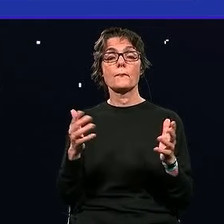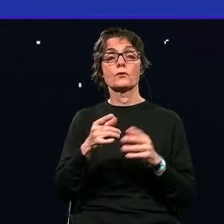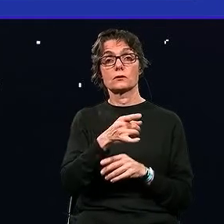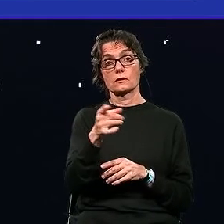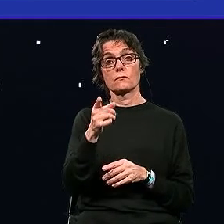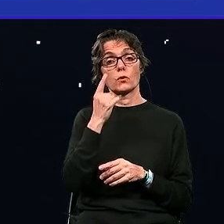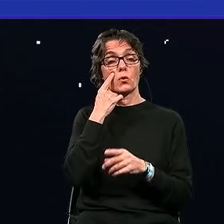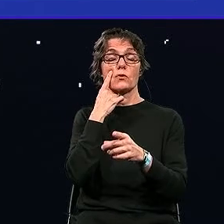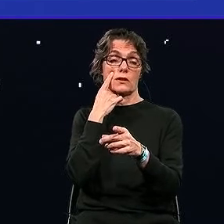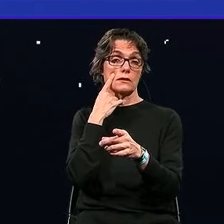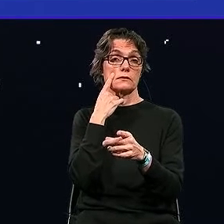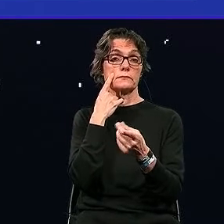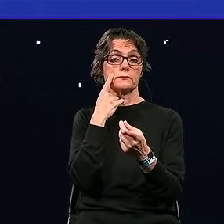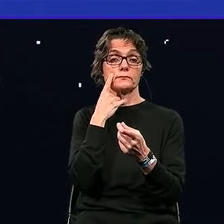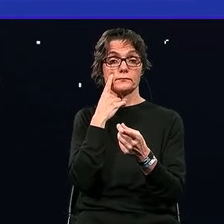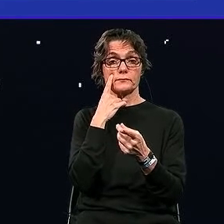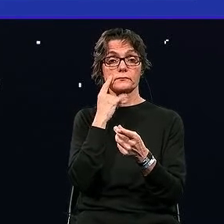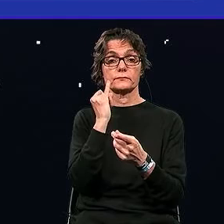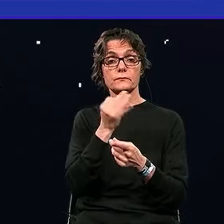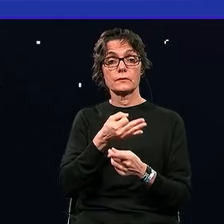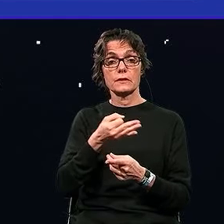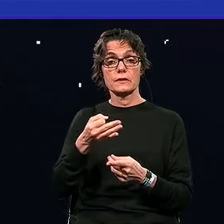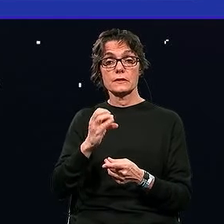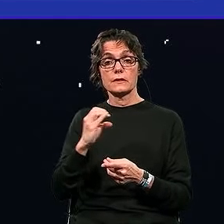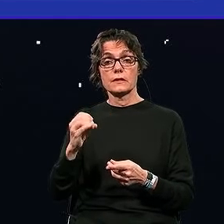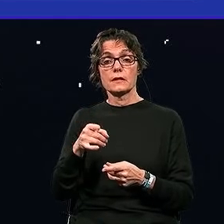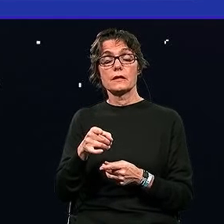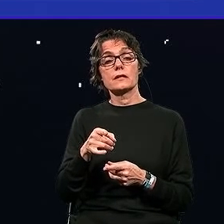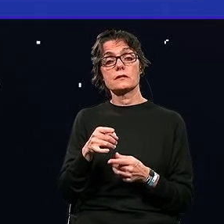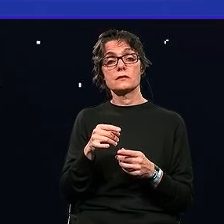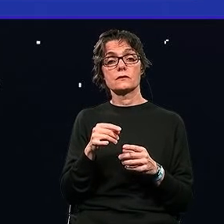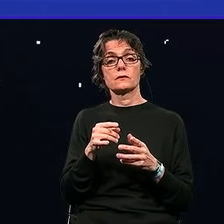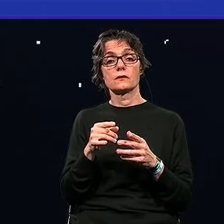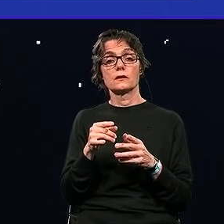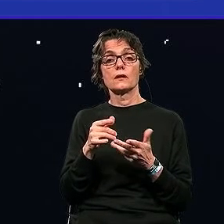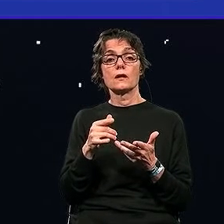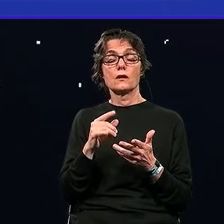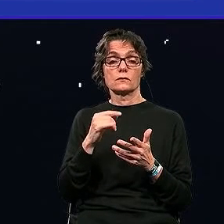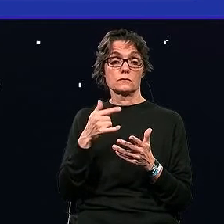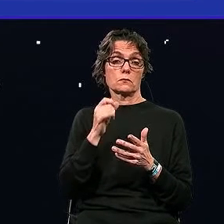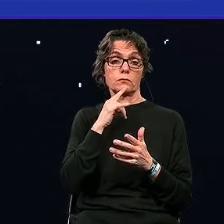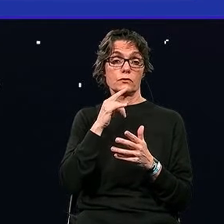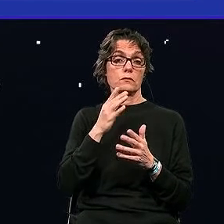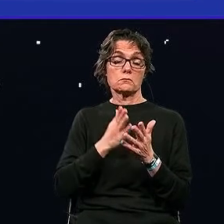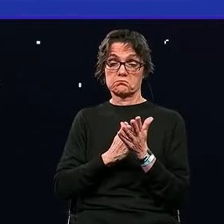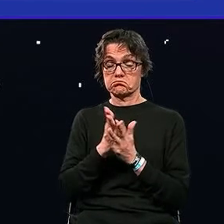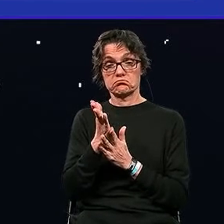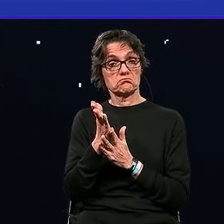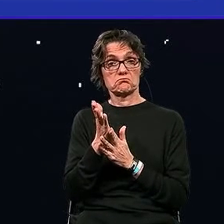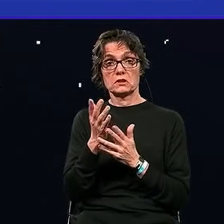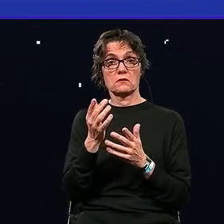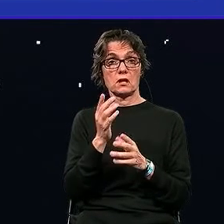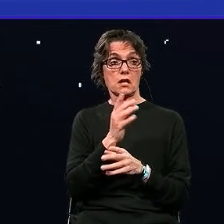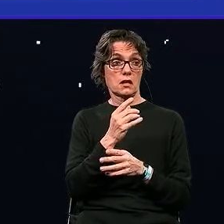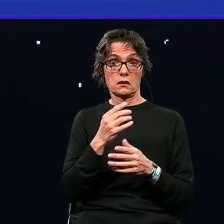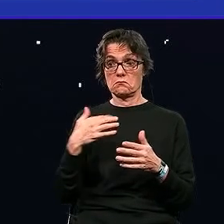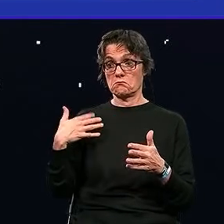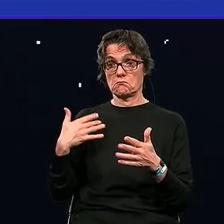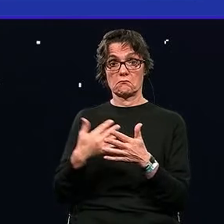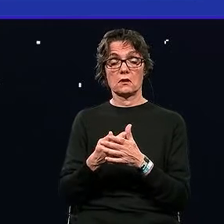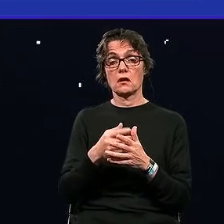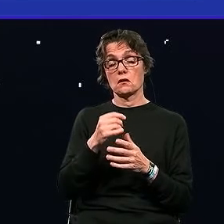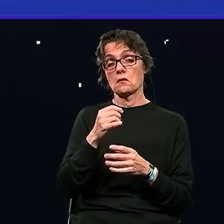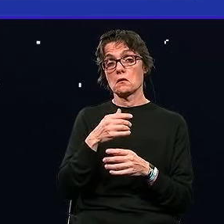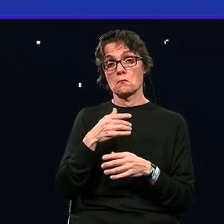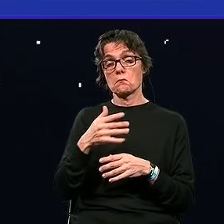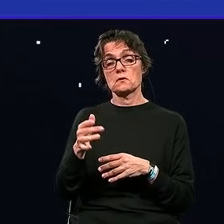chart. Again, it's an IPCC scenarios chart, basically saying if we just carried on as normal, business as usual, we'll probably end up with 4 or